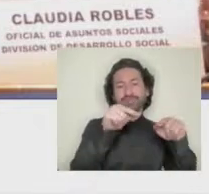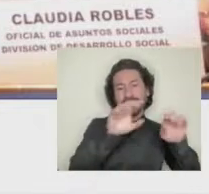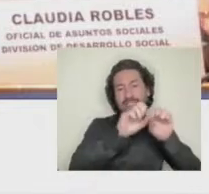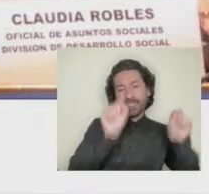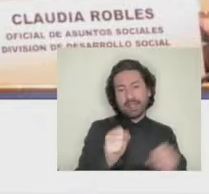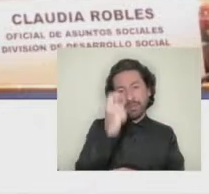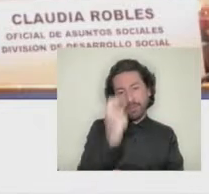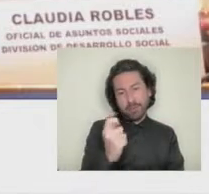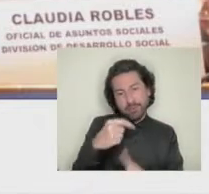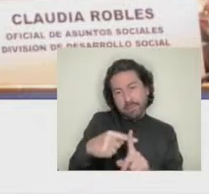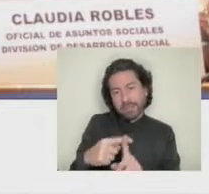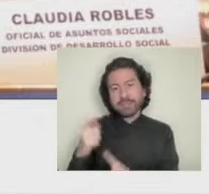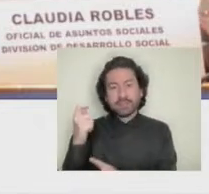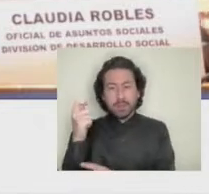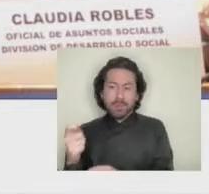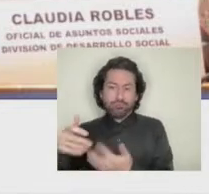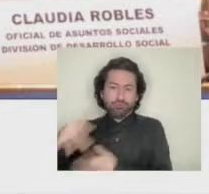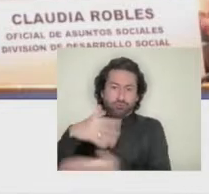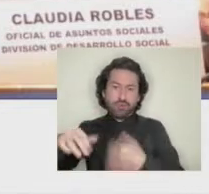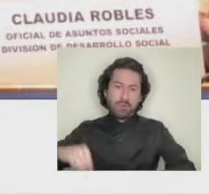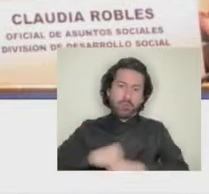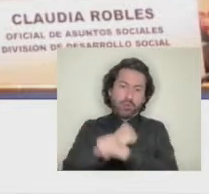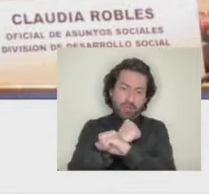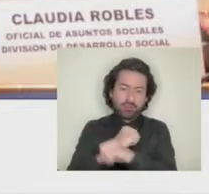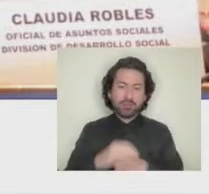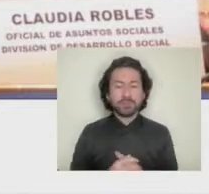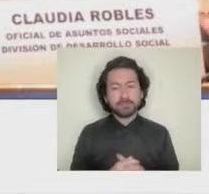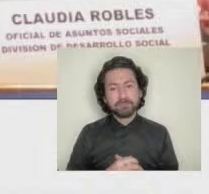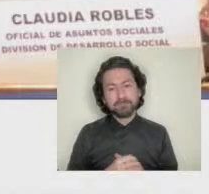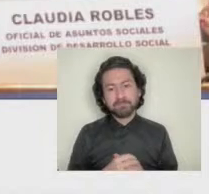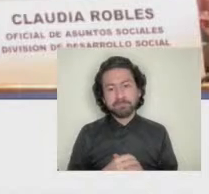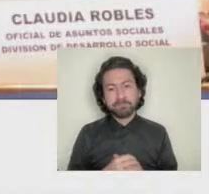and reduction of inequalities in pension systems.